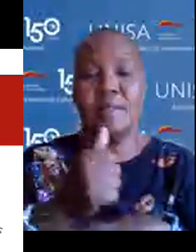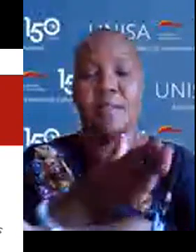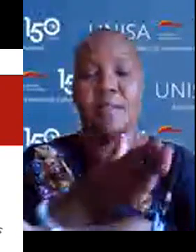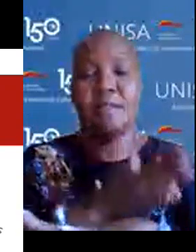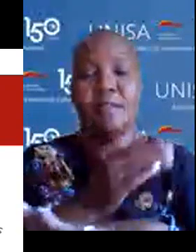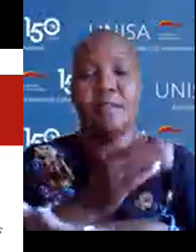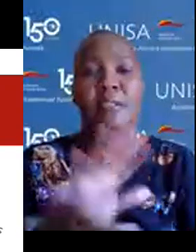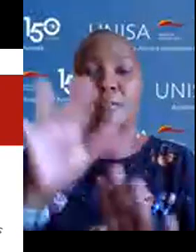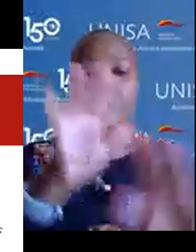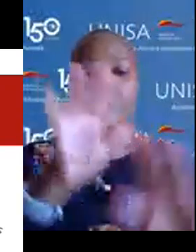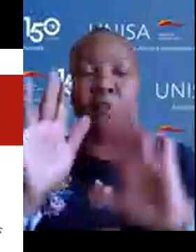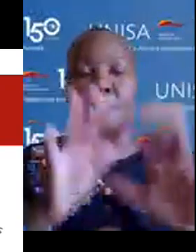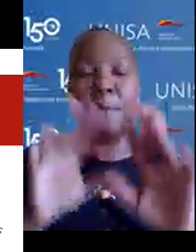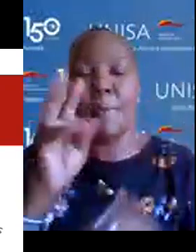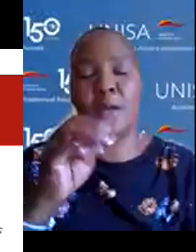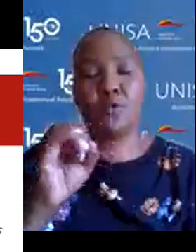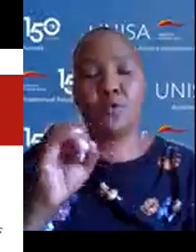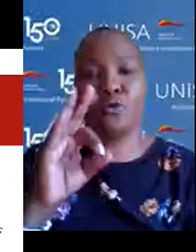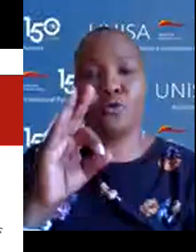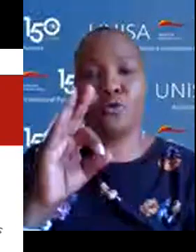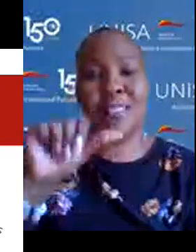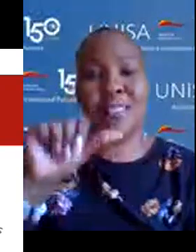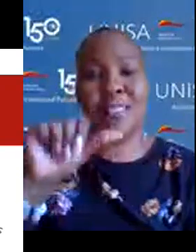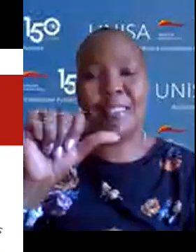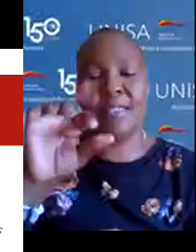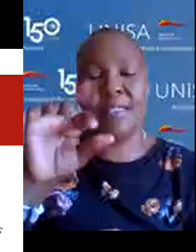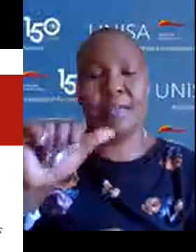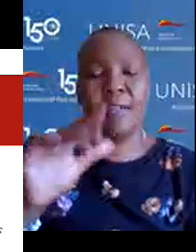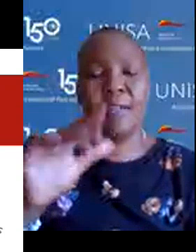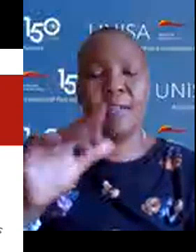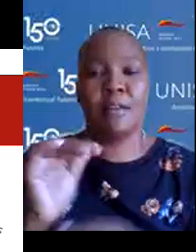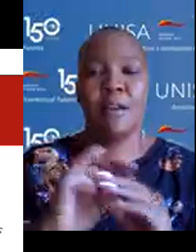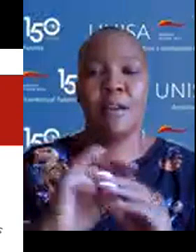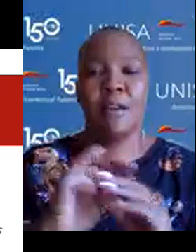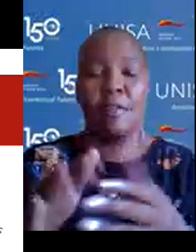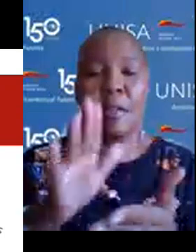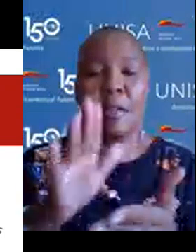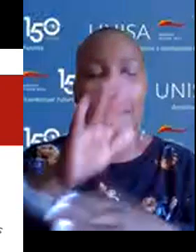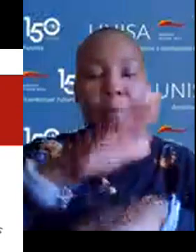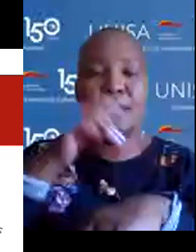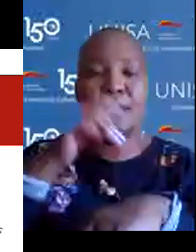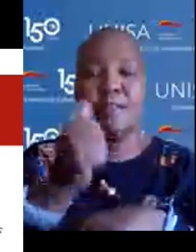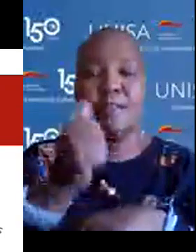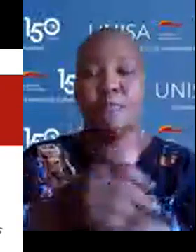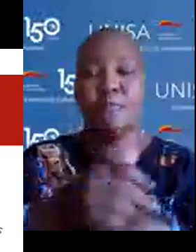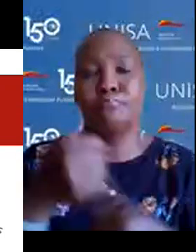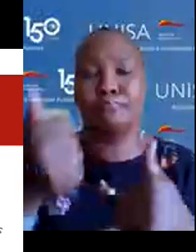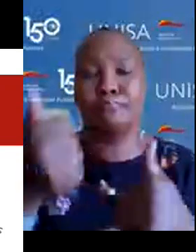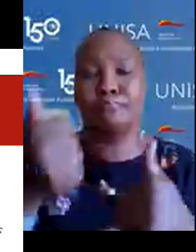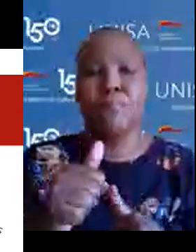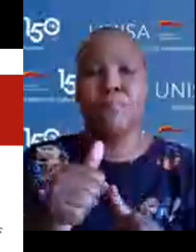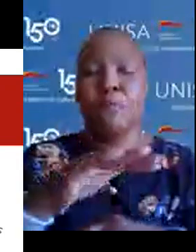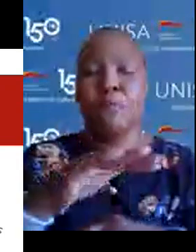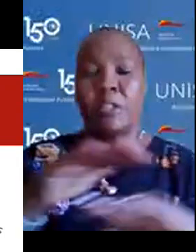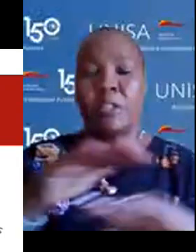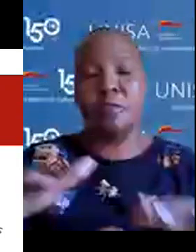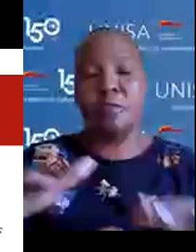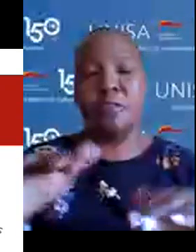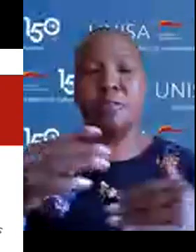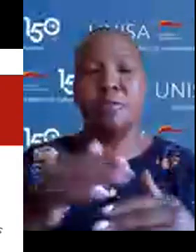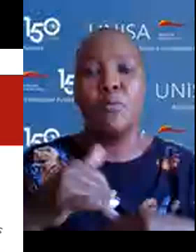of Microsoft 365. So we really want to cover the basics, make sure that you've got a good foundation to build upon. But we are